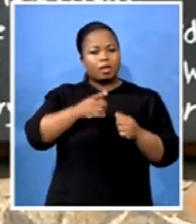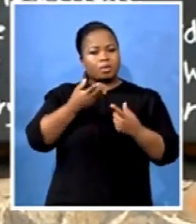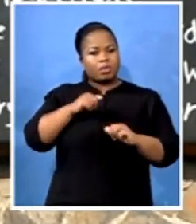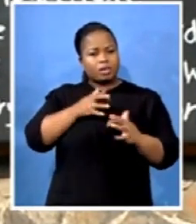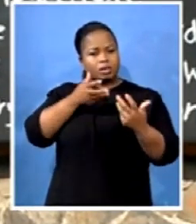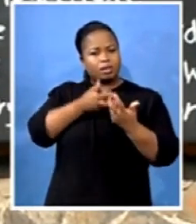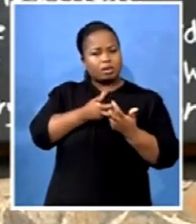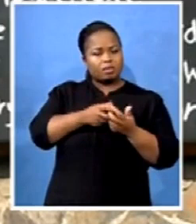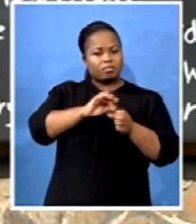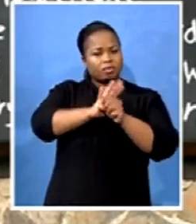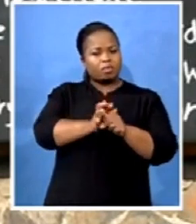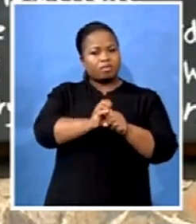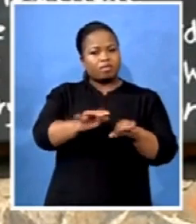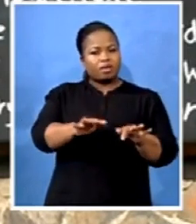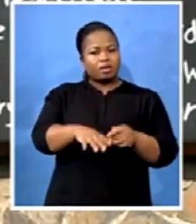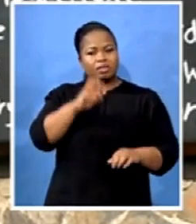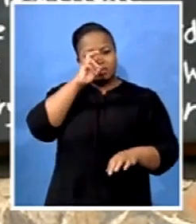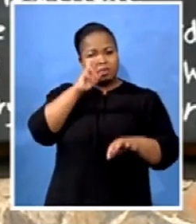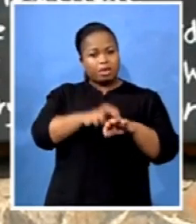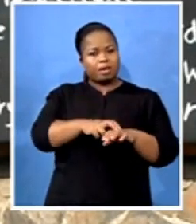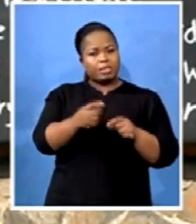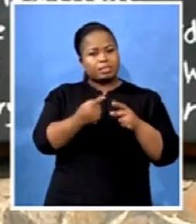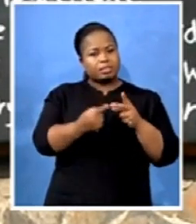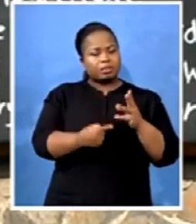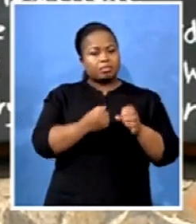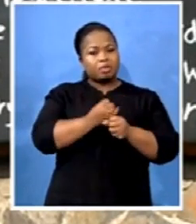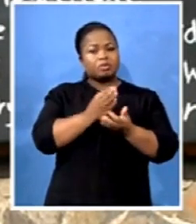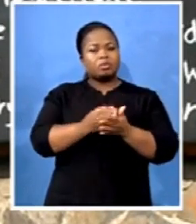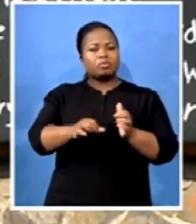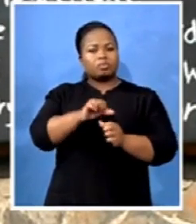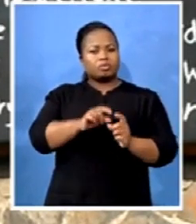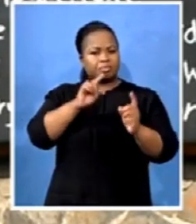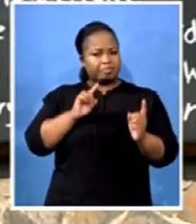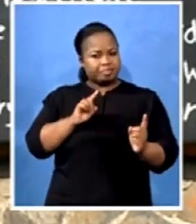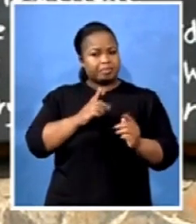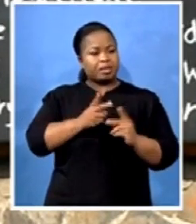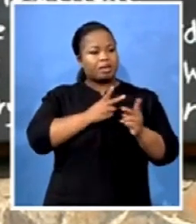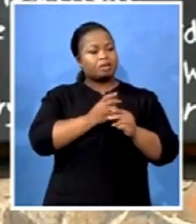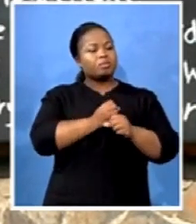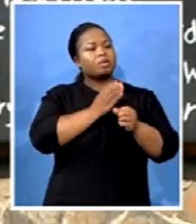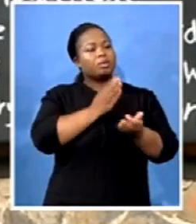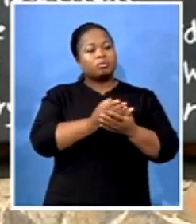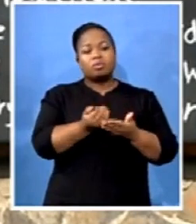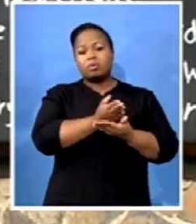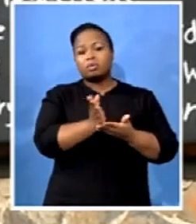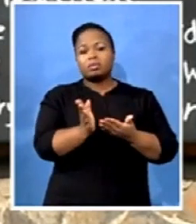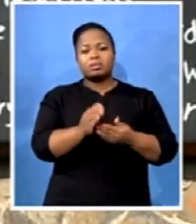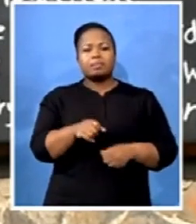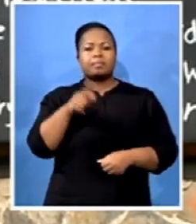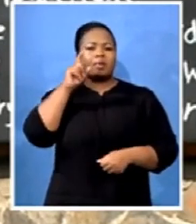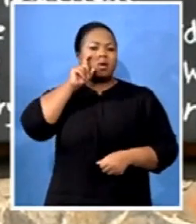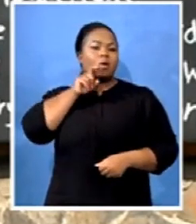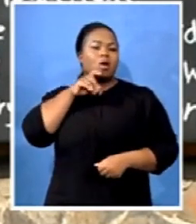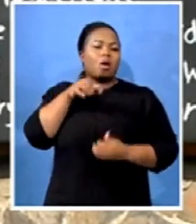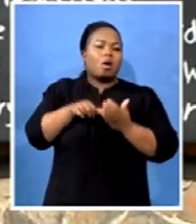to ensure that there is social distancing, to also ensure that some of our elderly people that are more vulnerable and the disabled,